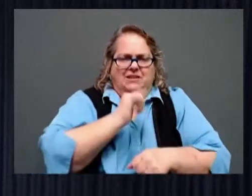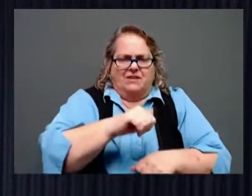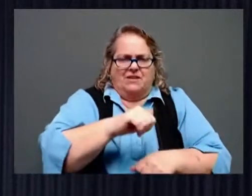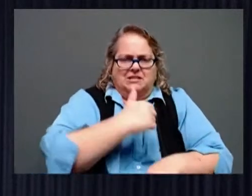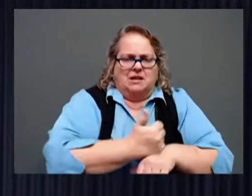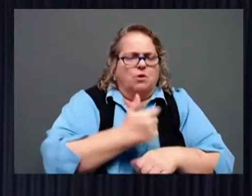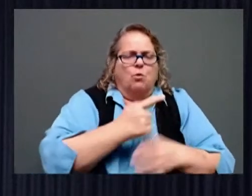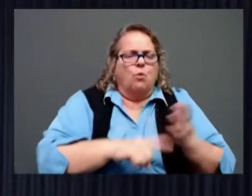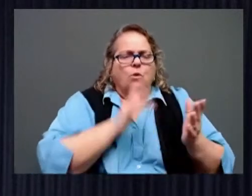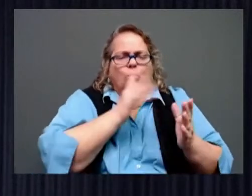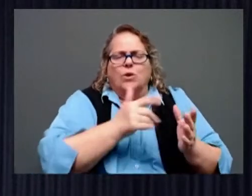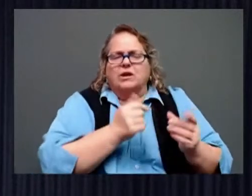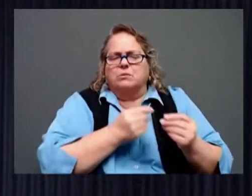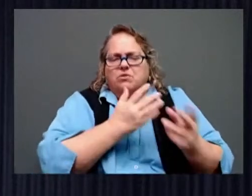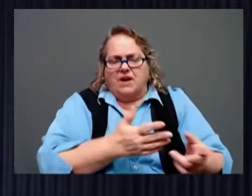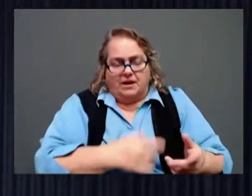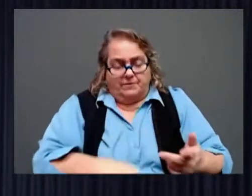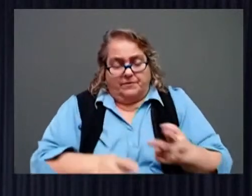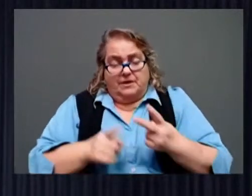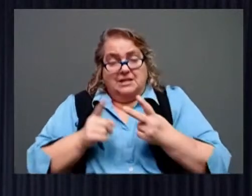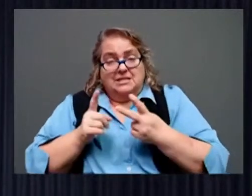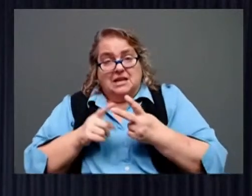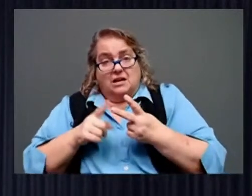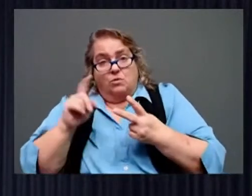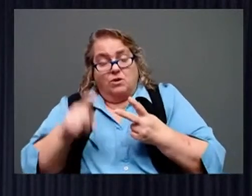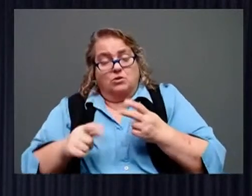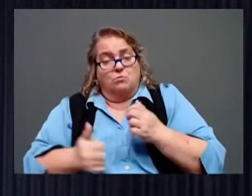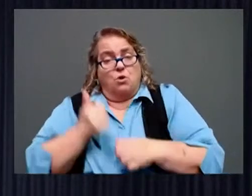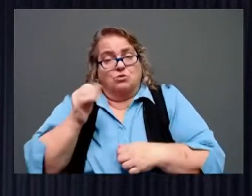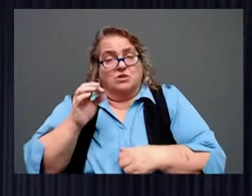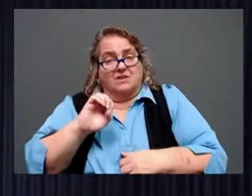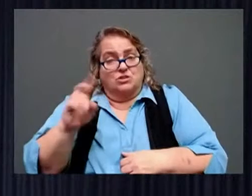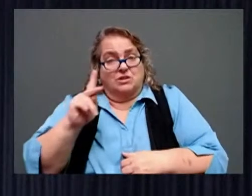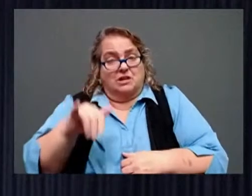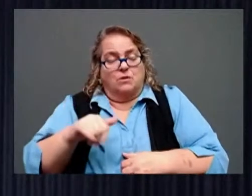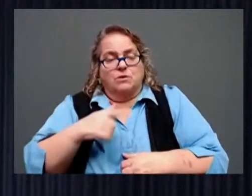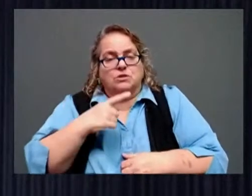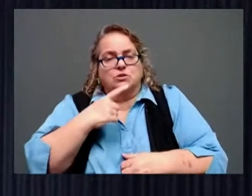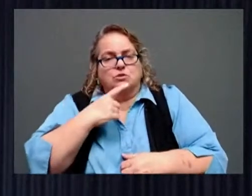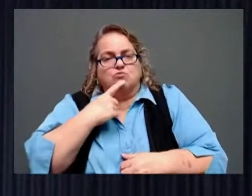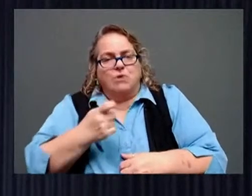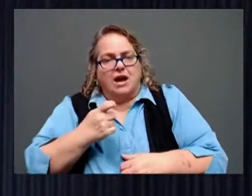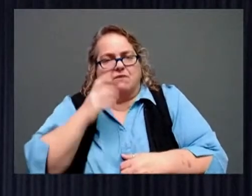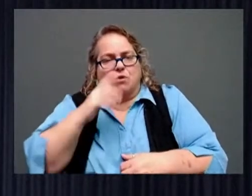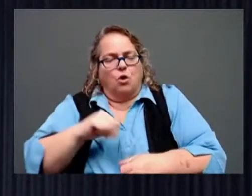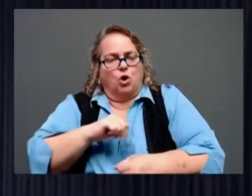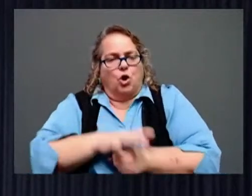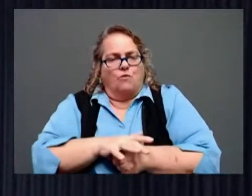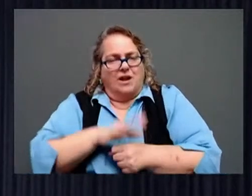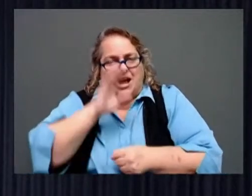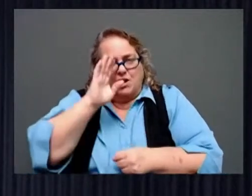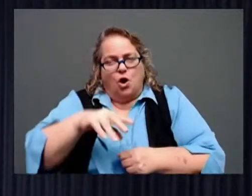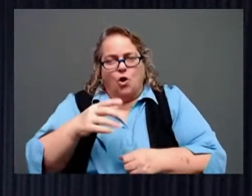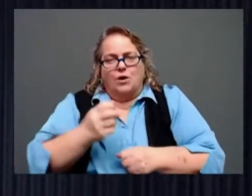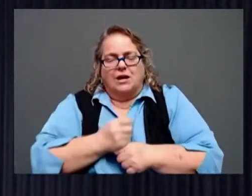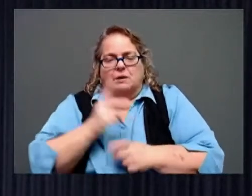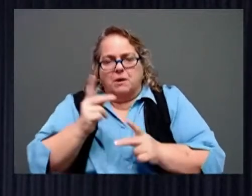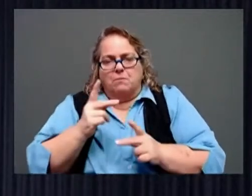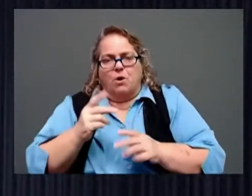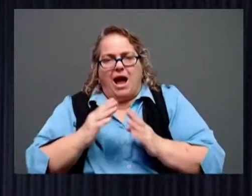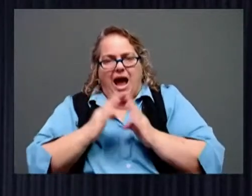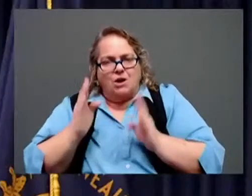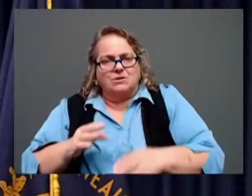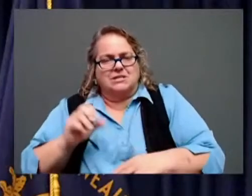that, much of Eastern Kentucky was in the red for community spread for COVID. I know the priority is to get people safe and get them housed, but is there any concern